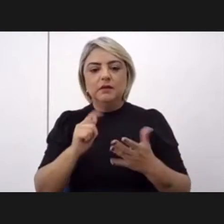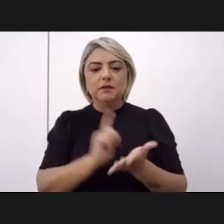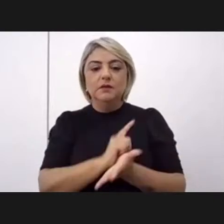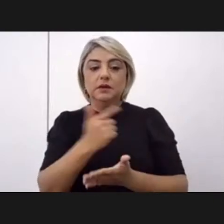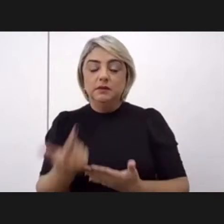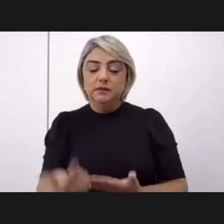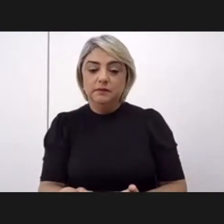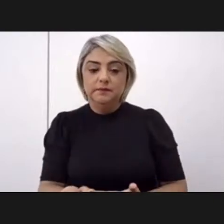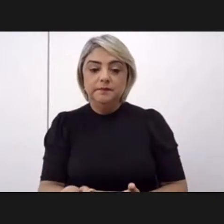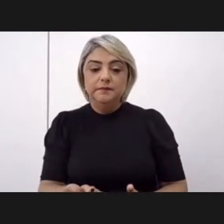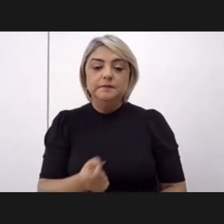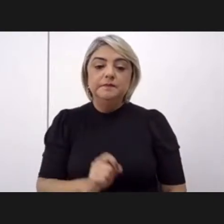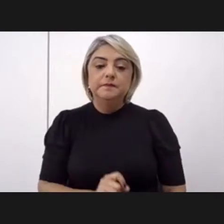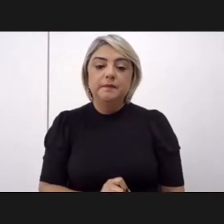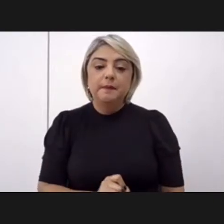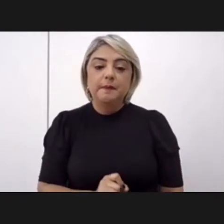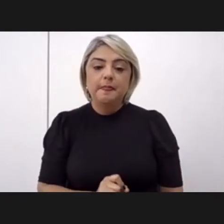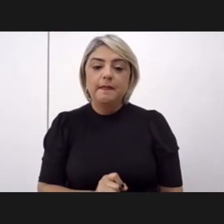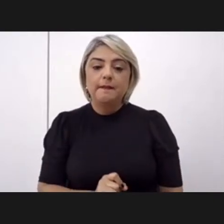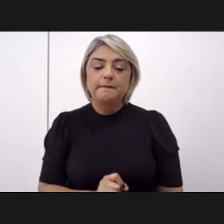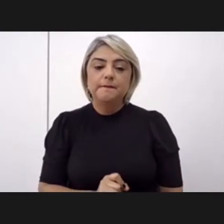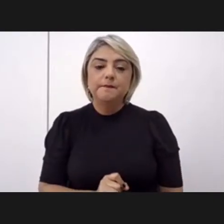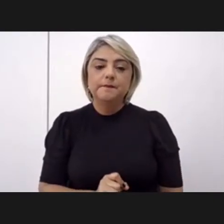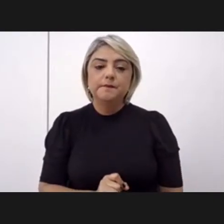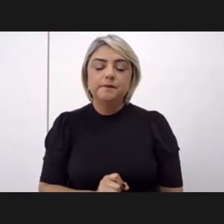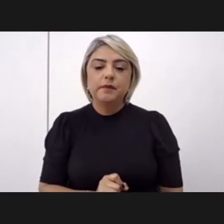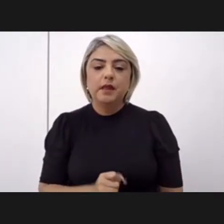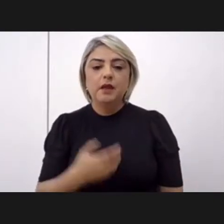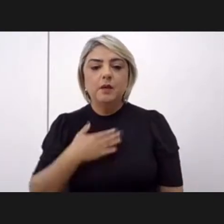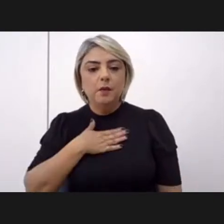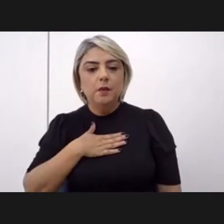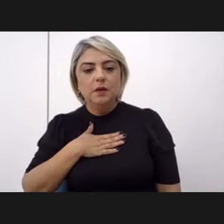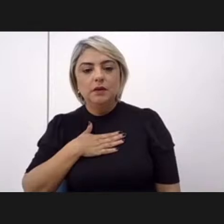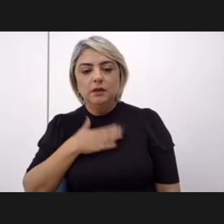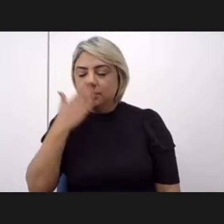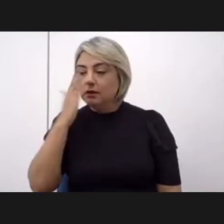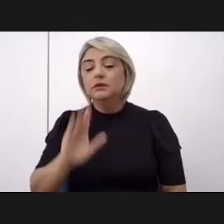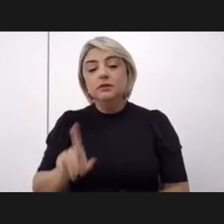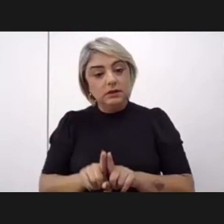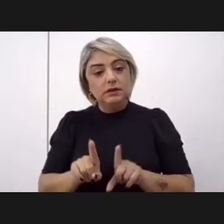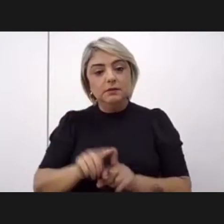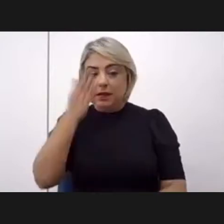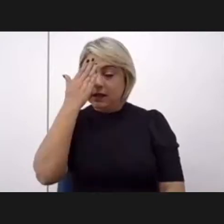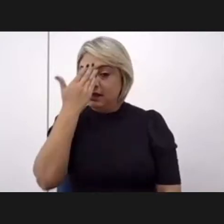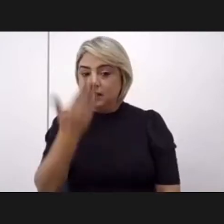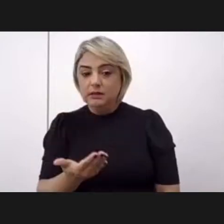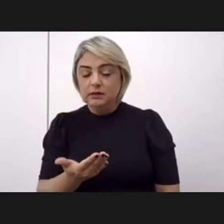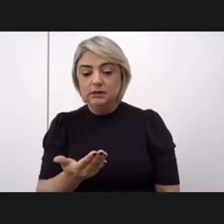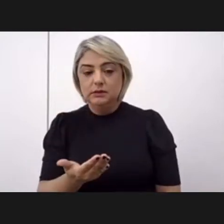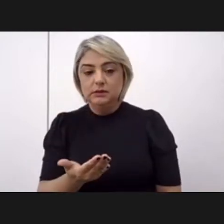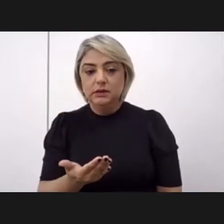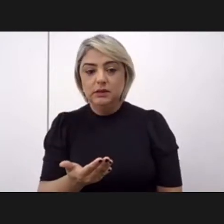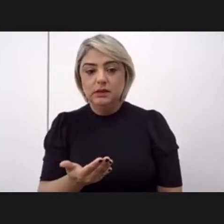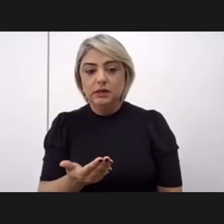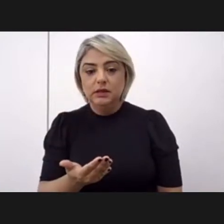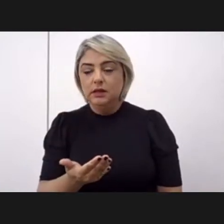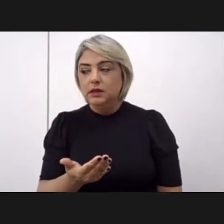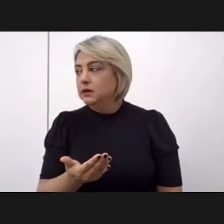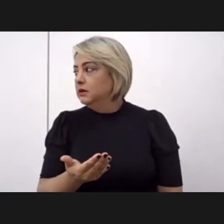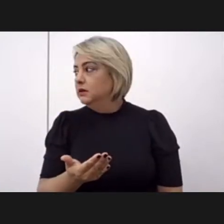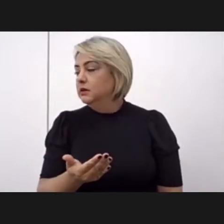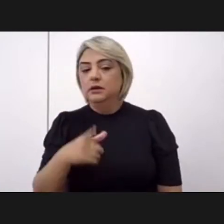and I'd like to thank also everyone who was watching us from